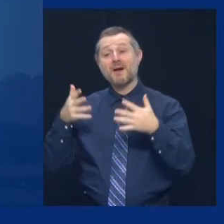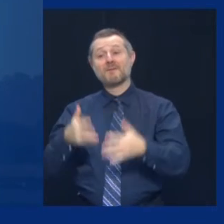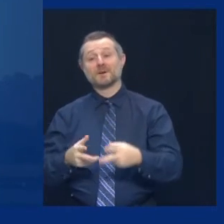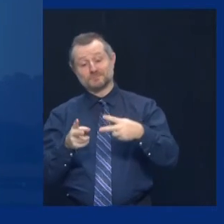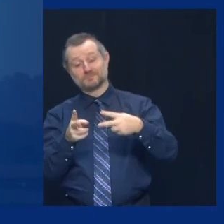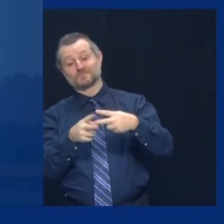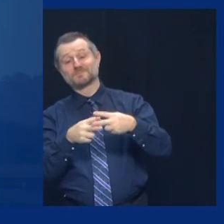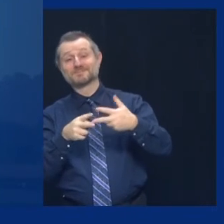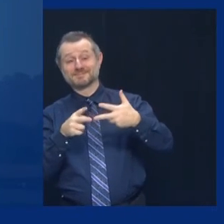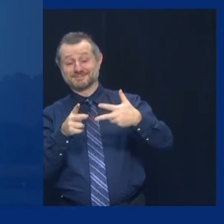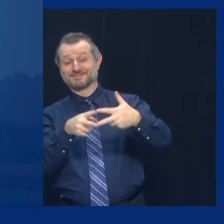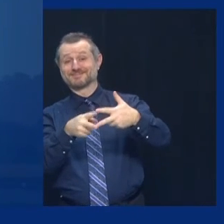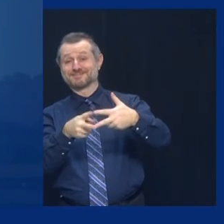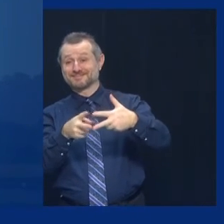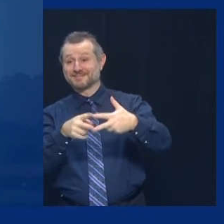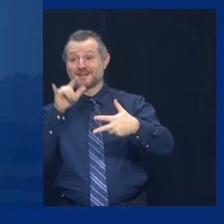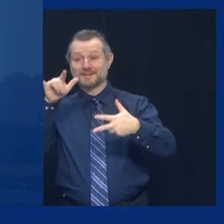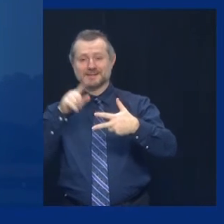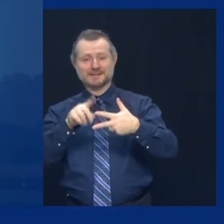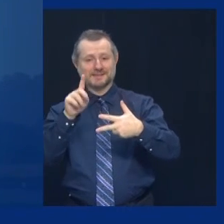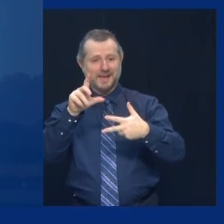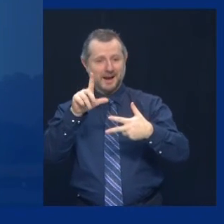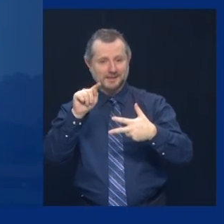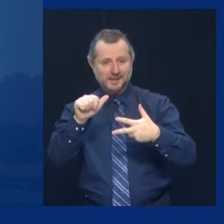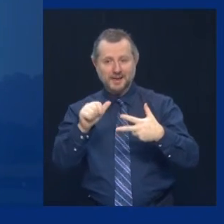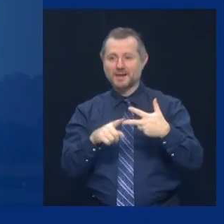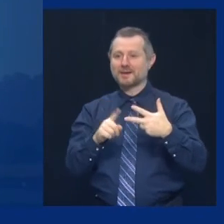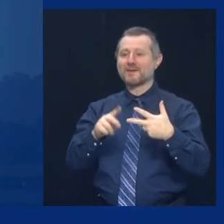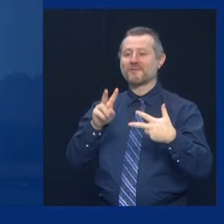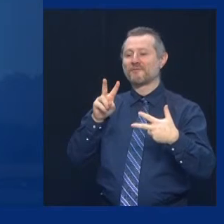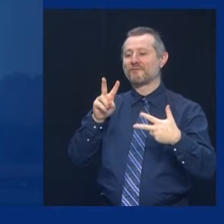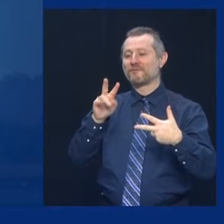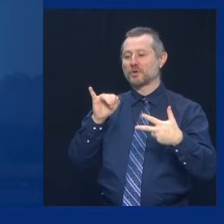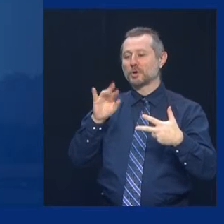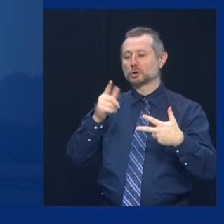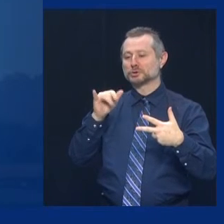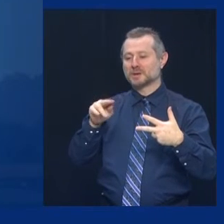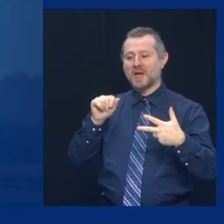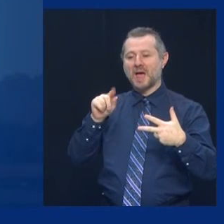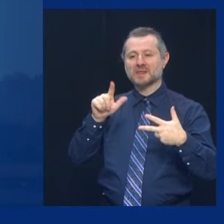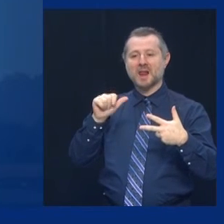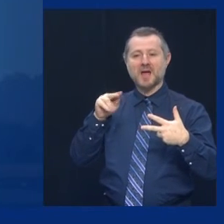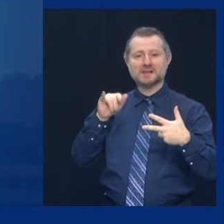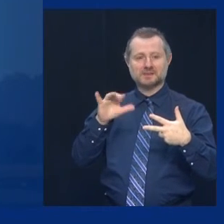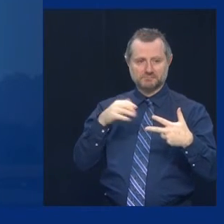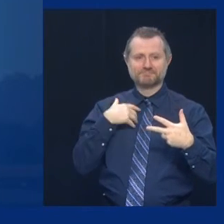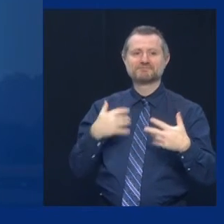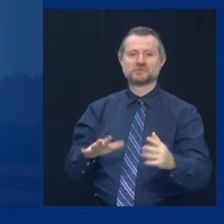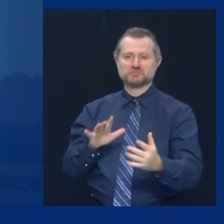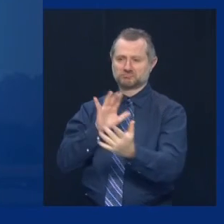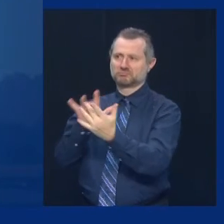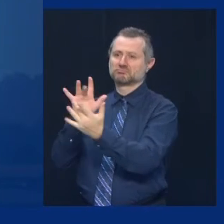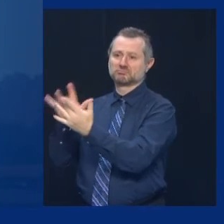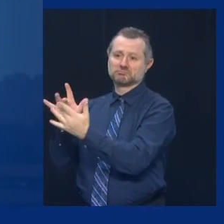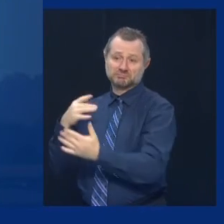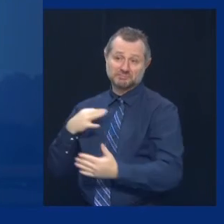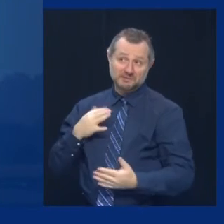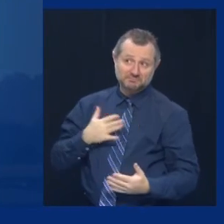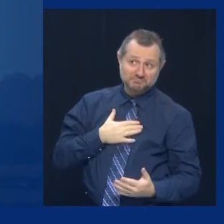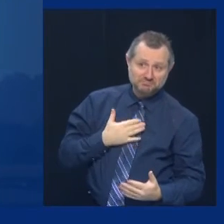airlines, Delta and Virgin, and I've requested for them to voluntarily